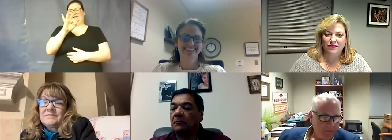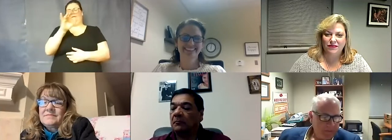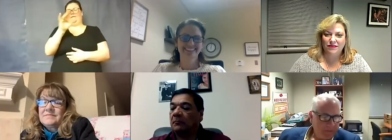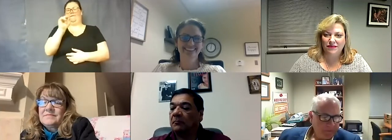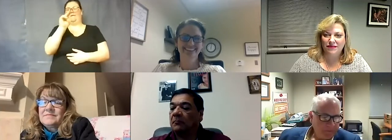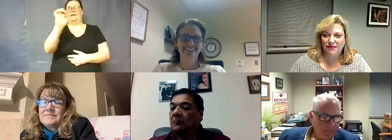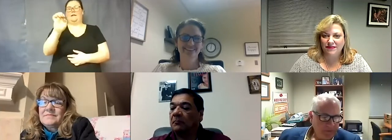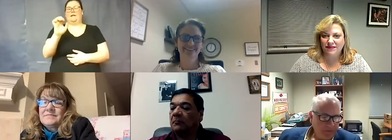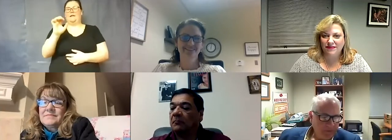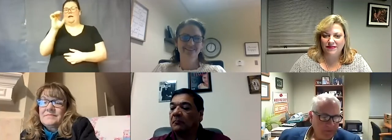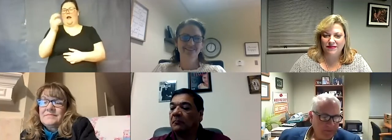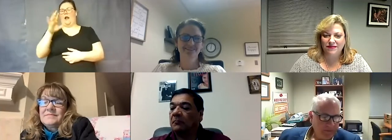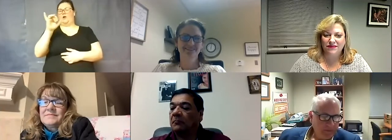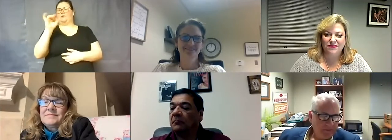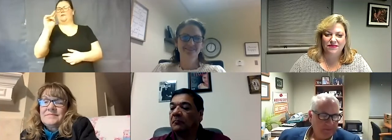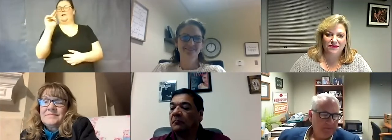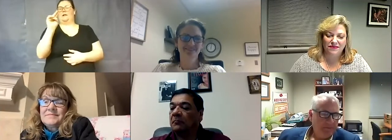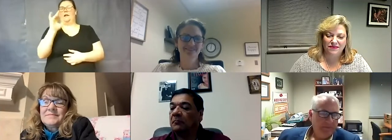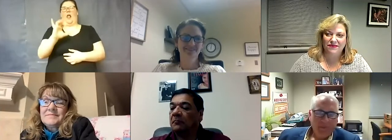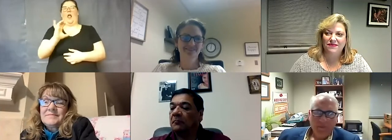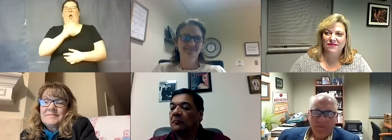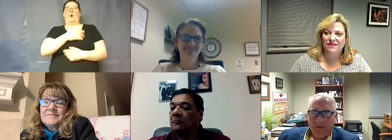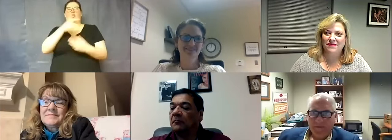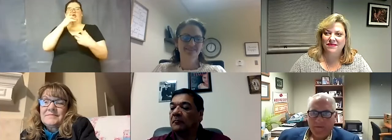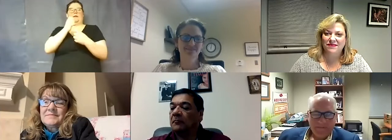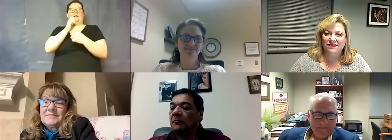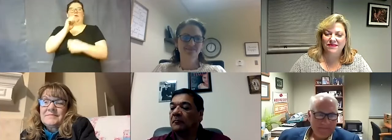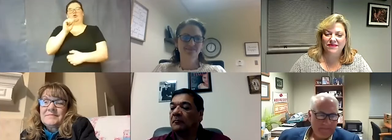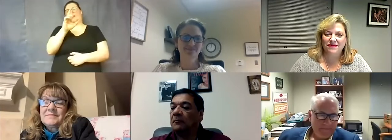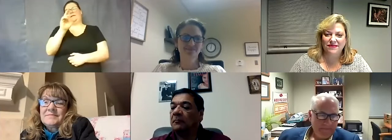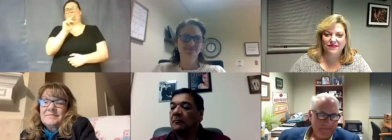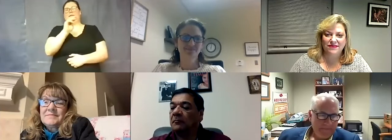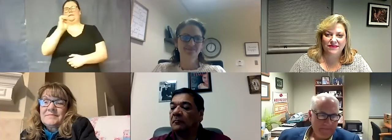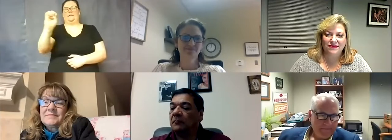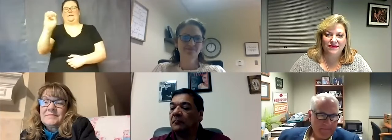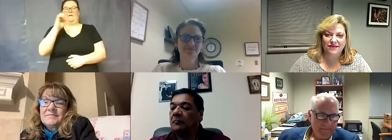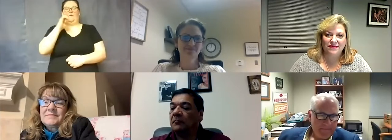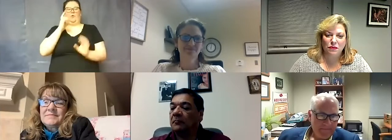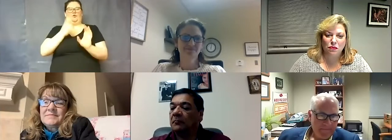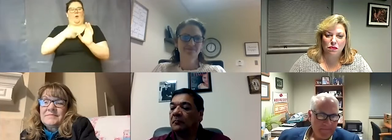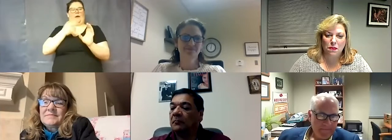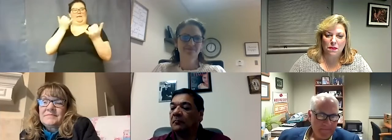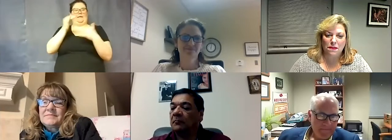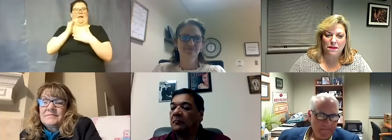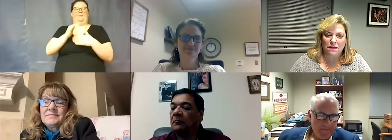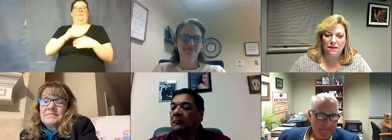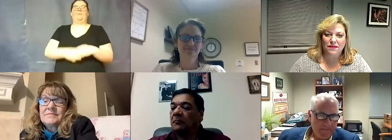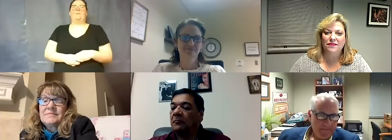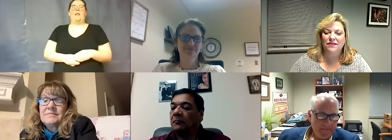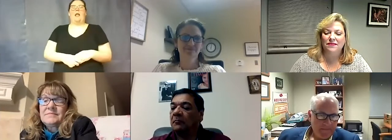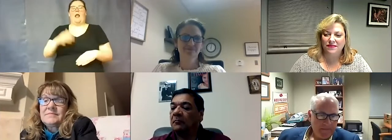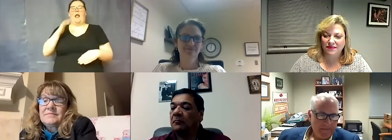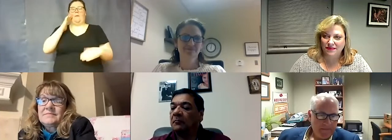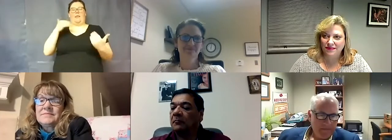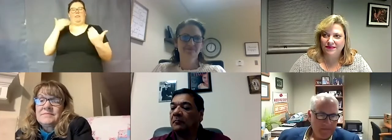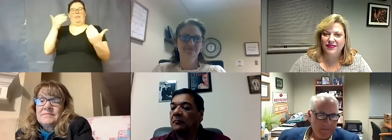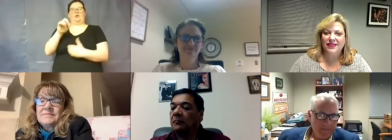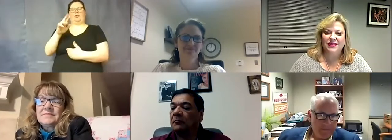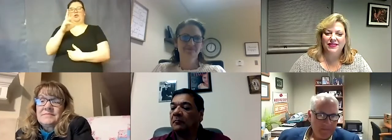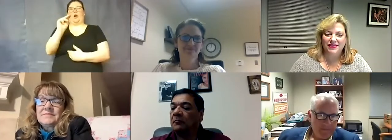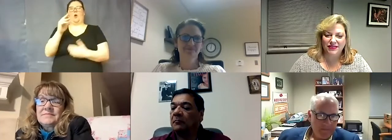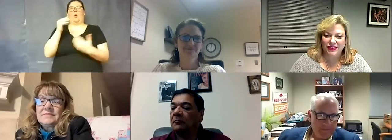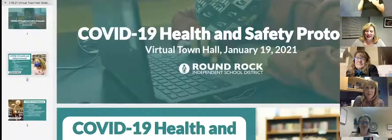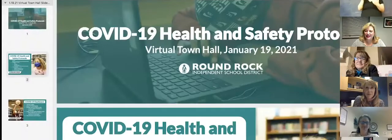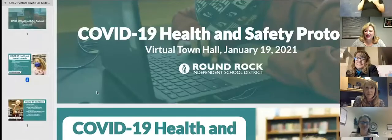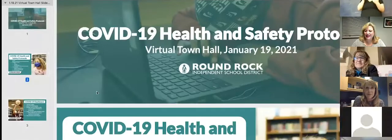tonight as well. So those are the experts you see in front of you, and with that, I'm going to let Sharon go ahead and start with our short presentation.